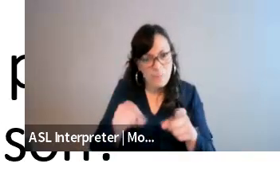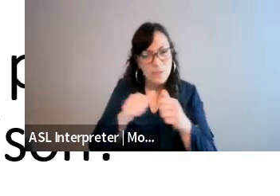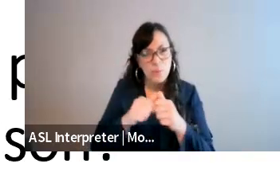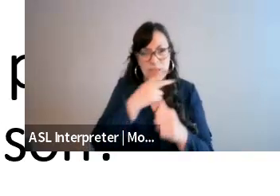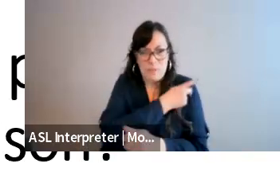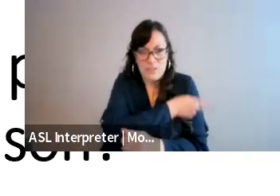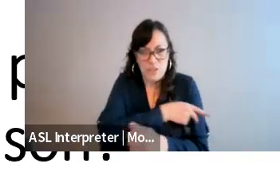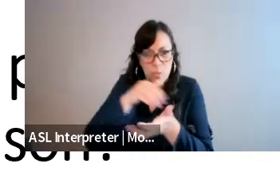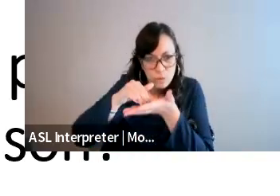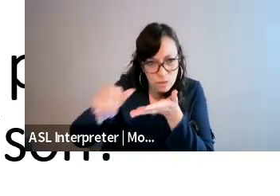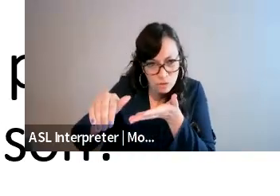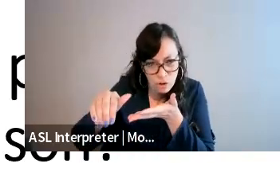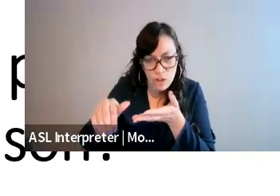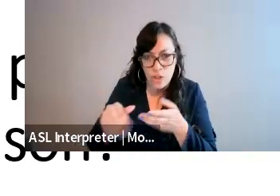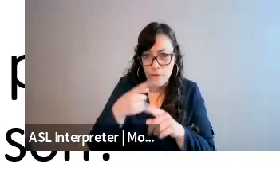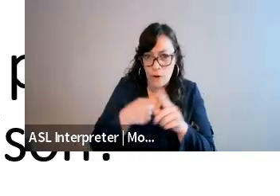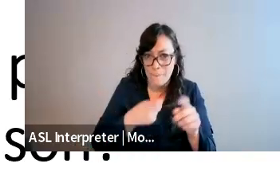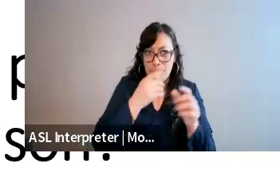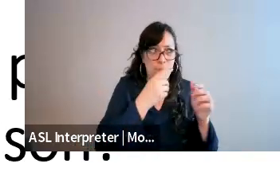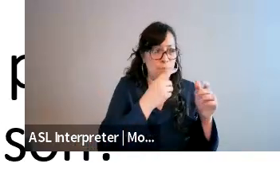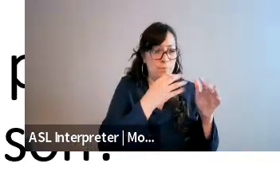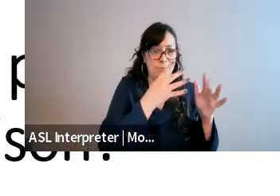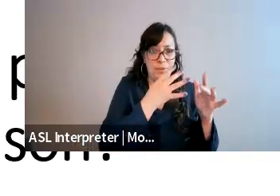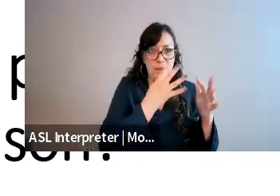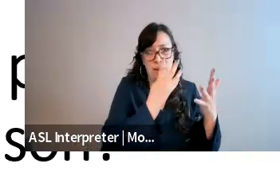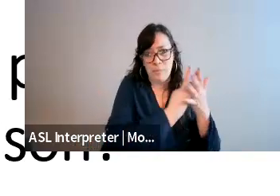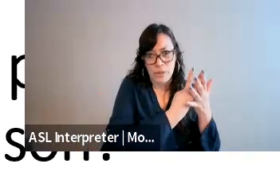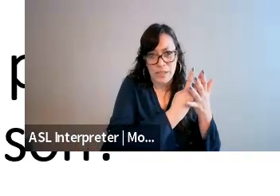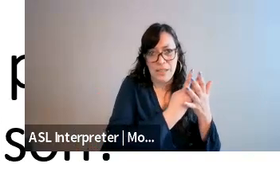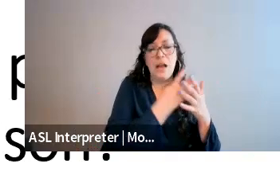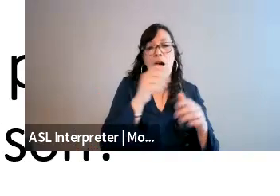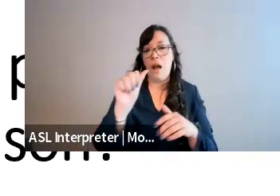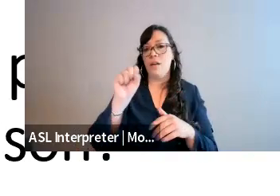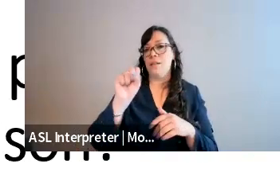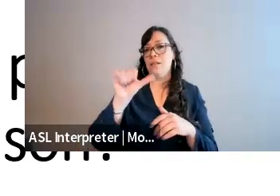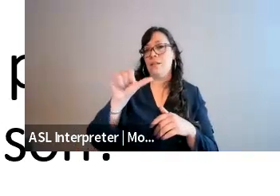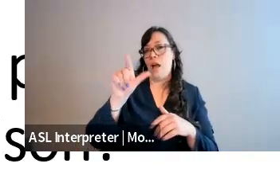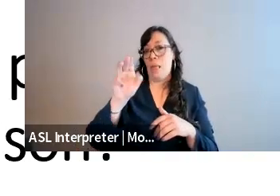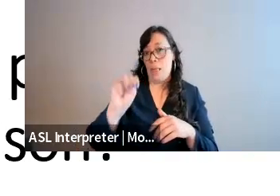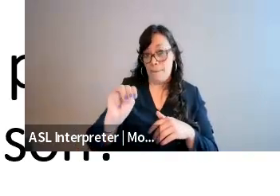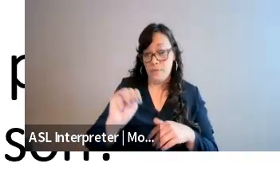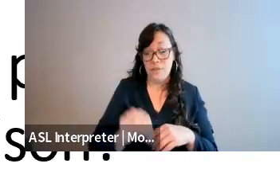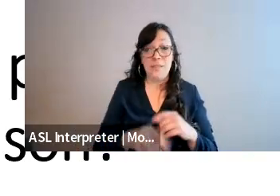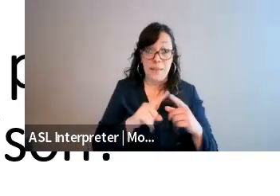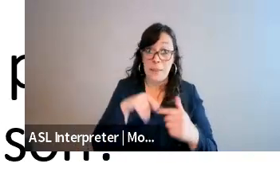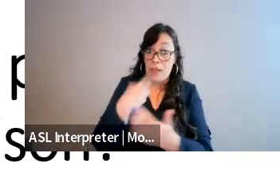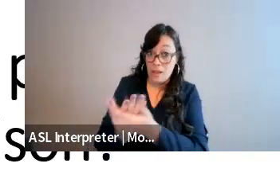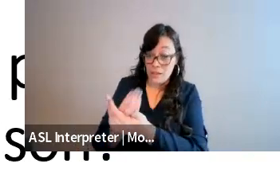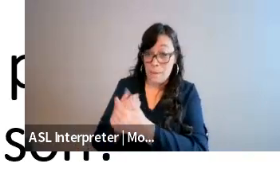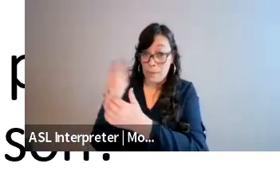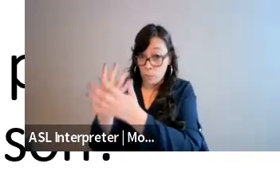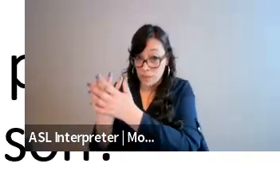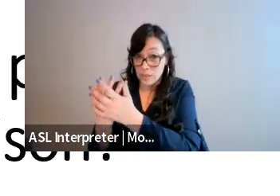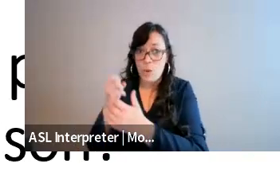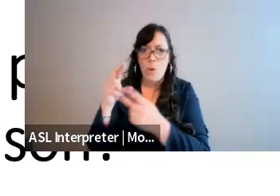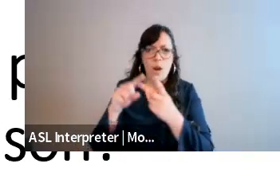patients from prisons? I mean, sort of from asylums. Did they actually end up in prisons or unhoused?